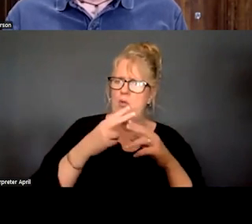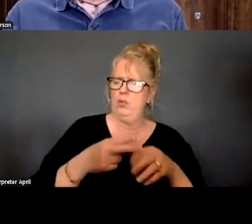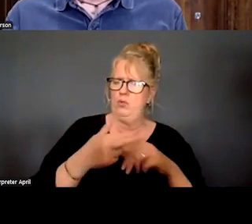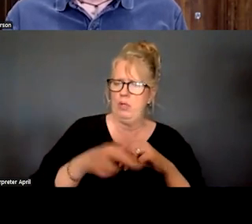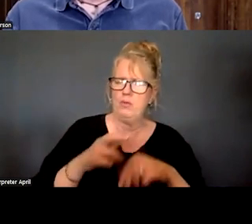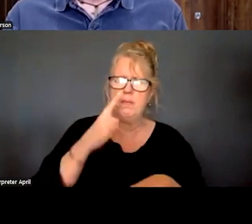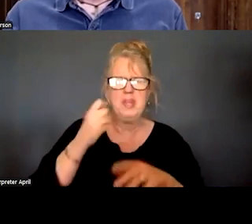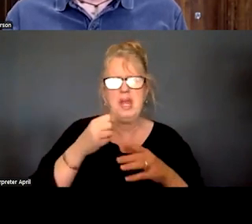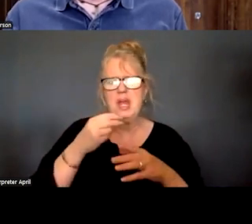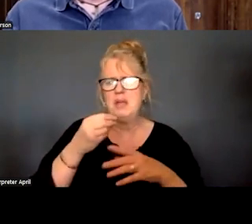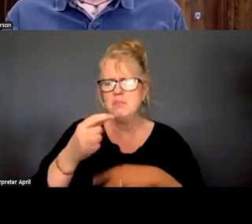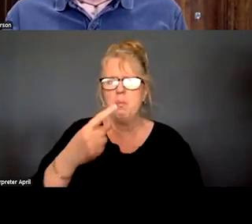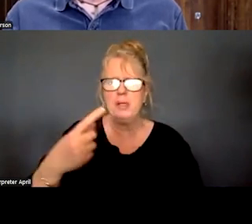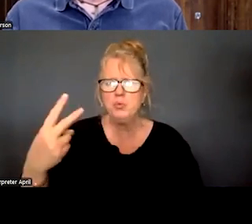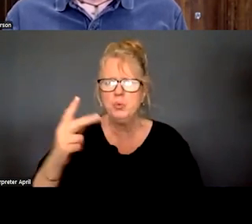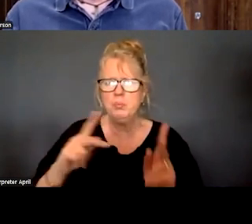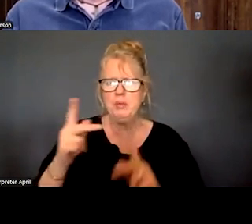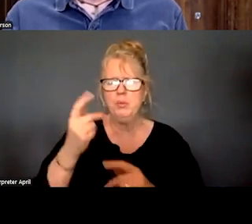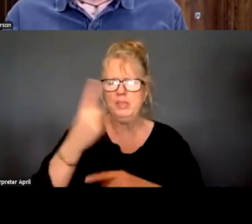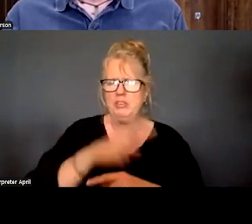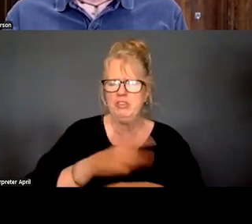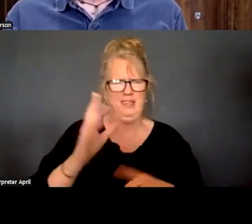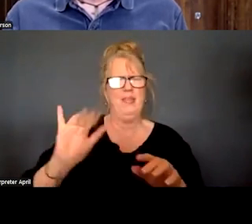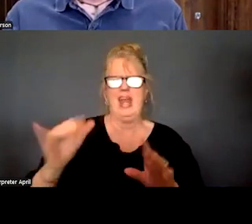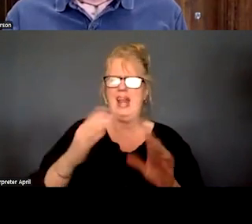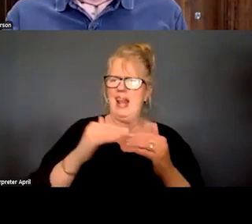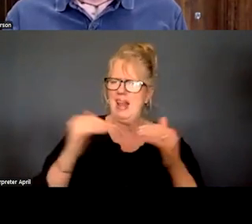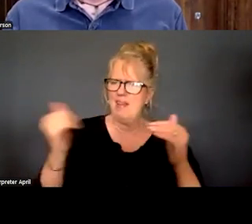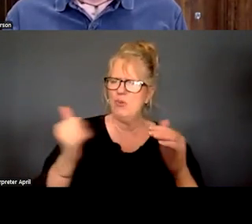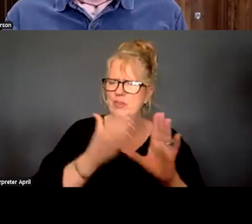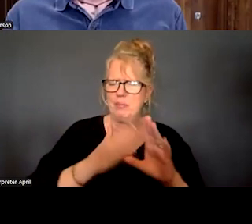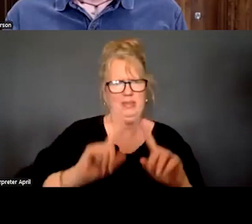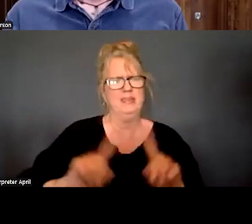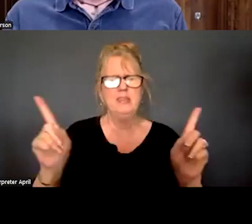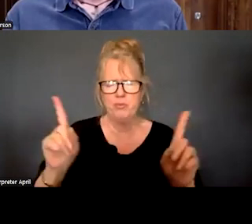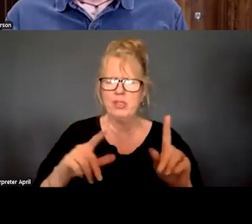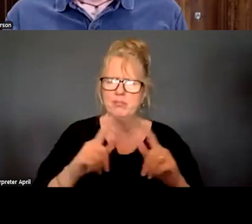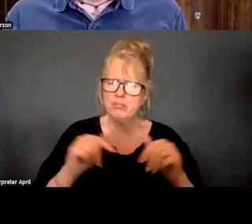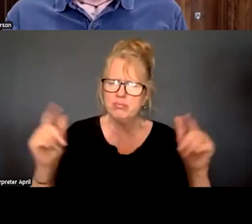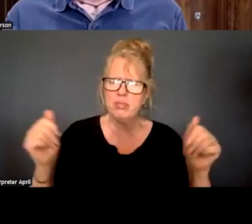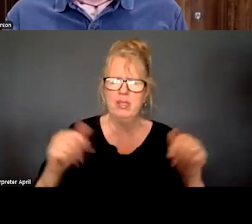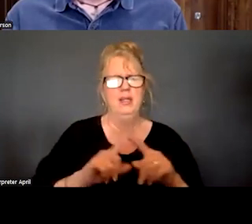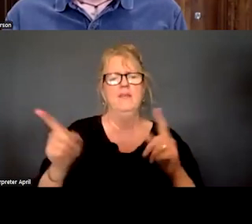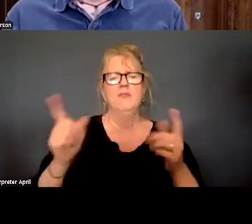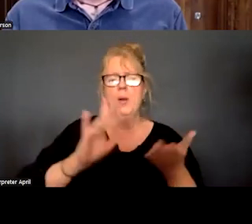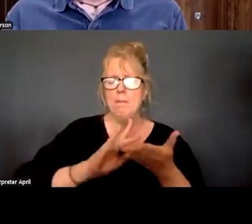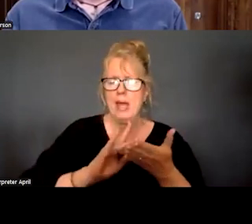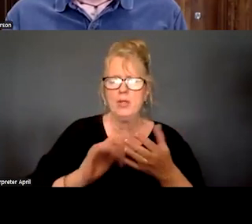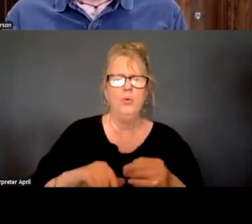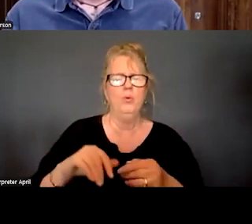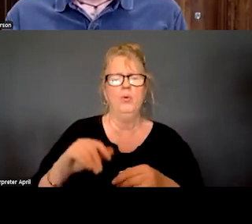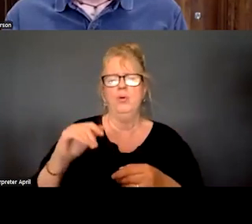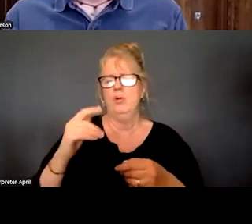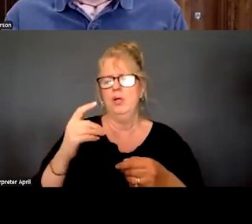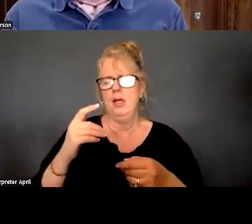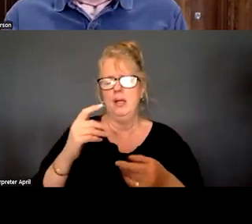admitting 1 or 2 people a day, it's a different level of psychiatric on location, et cetera, different level of medical nursing. What does a program like